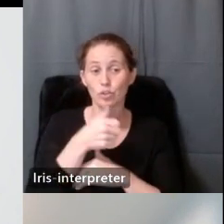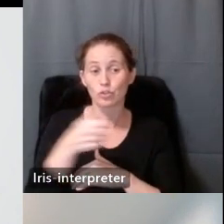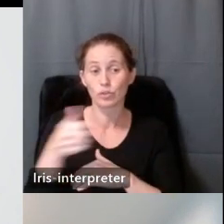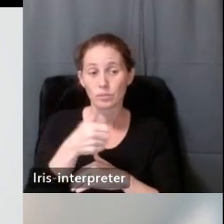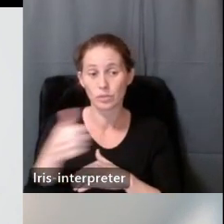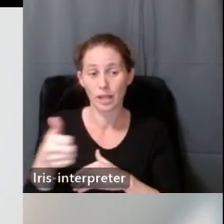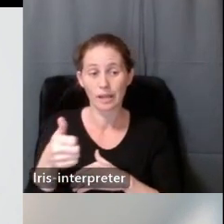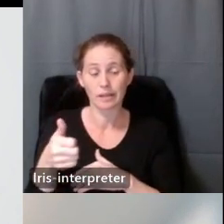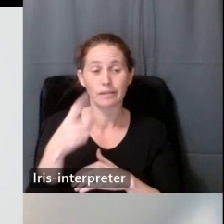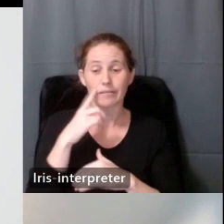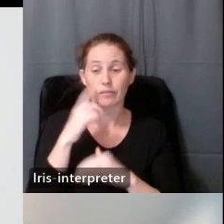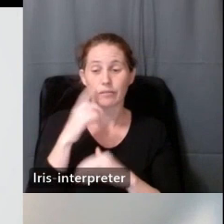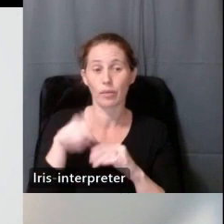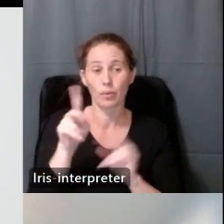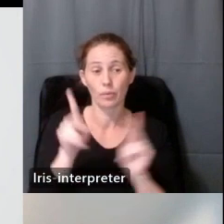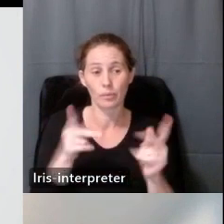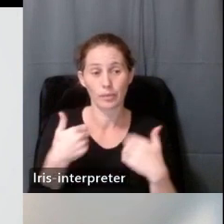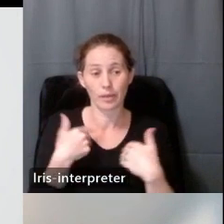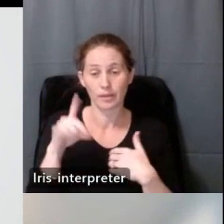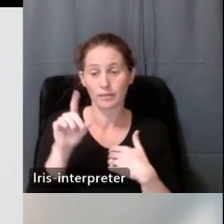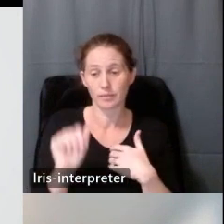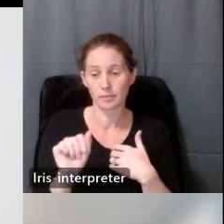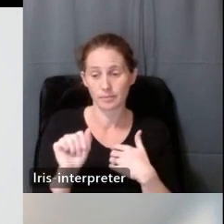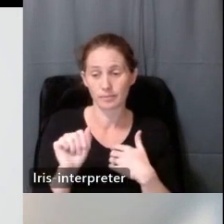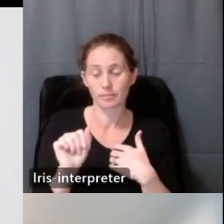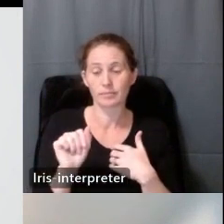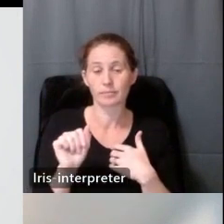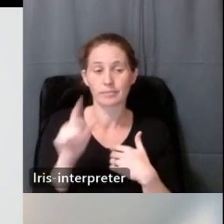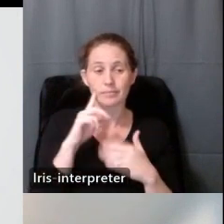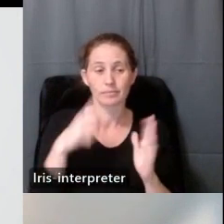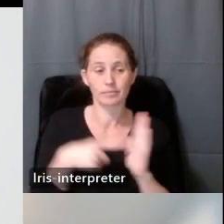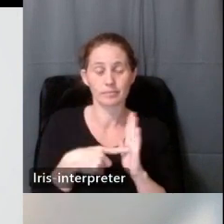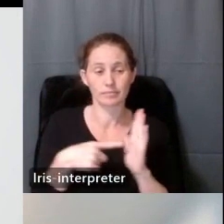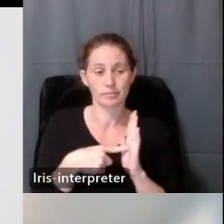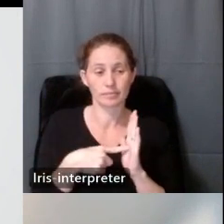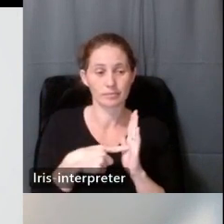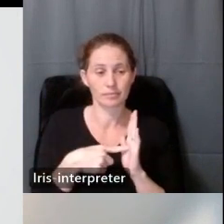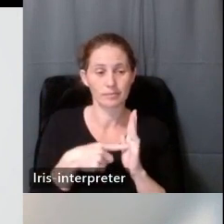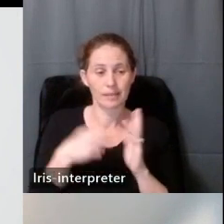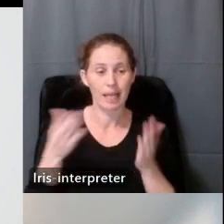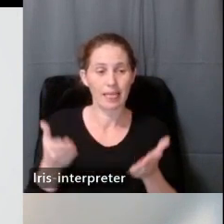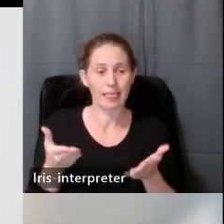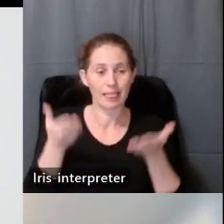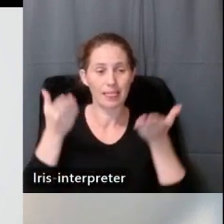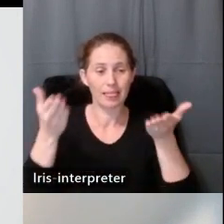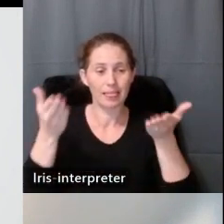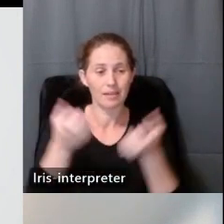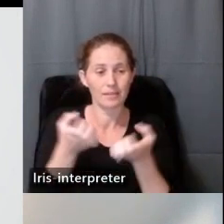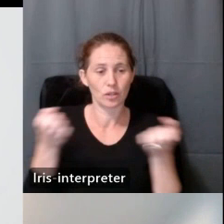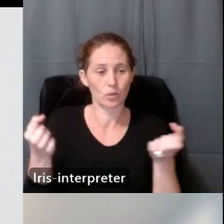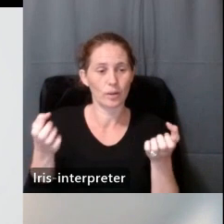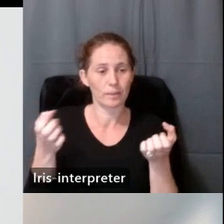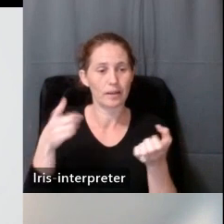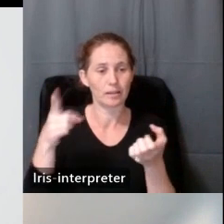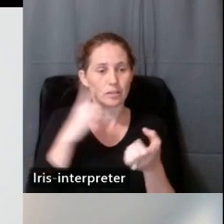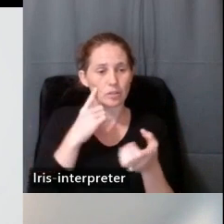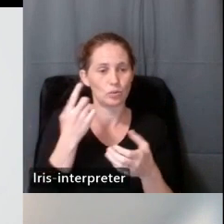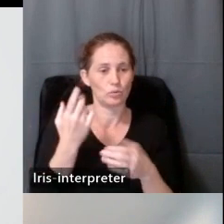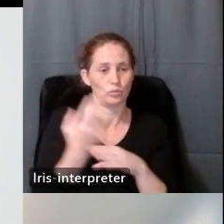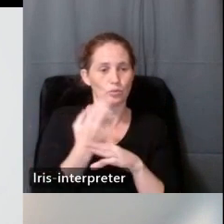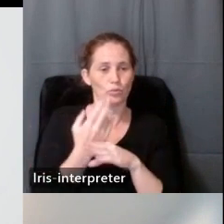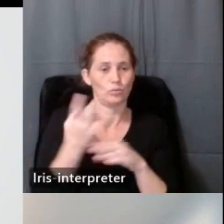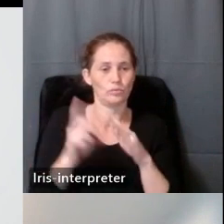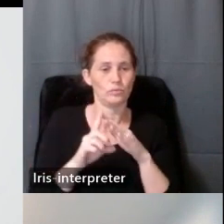transportation for individuals with disabilities. For example, lift-equipped vehicles to be used to evacuate